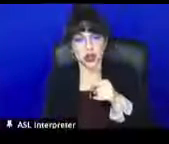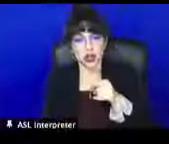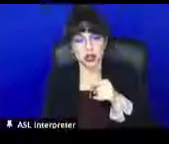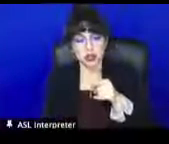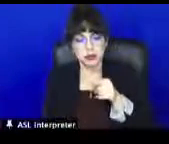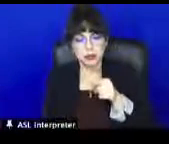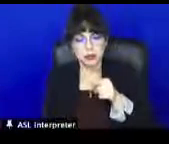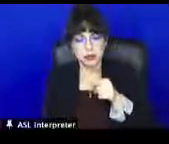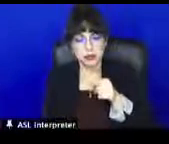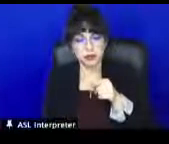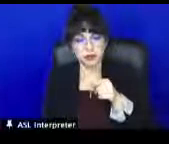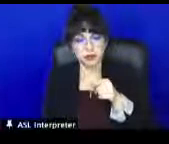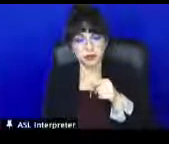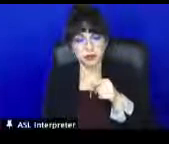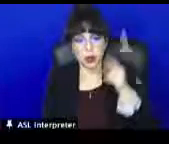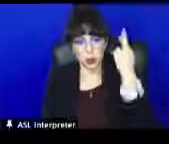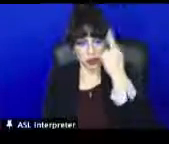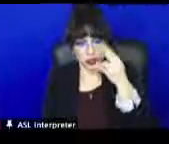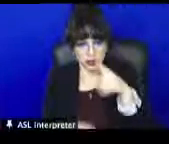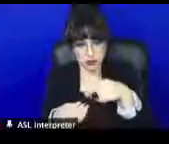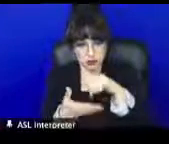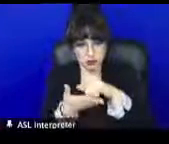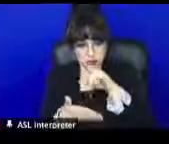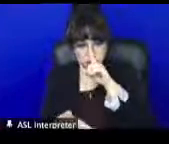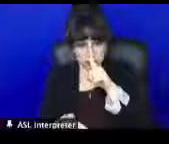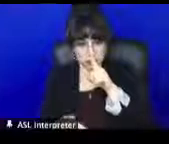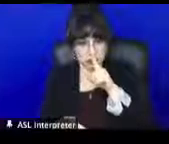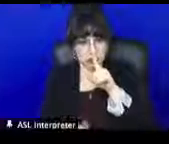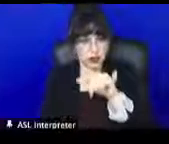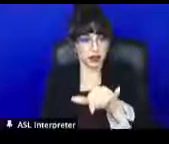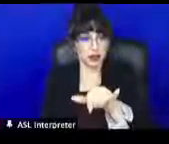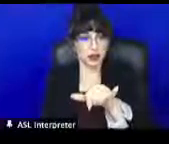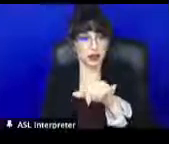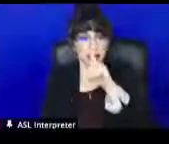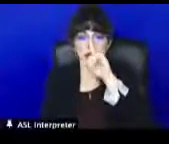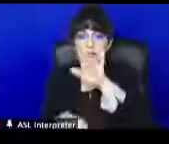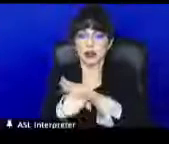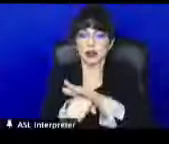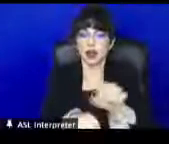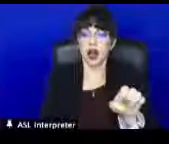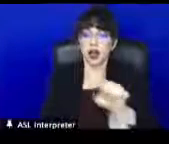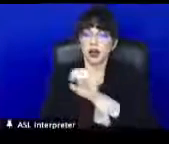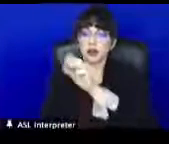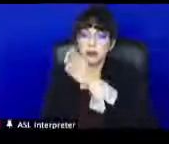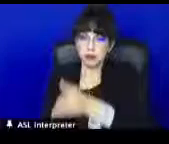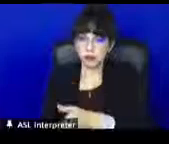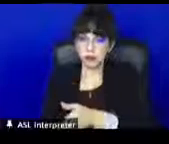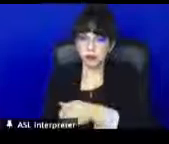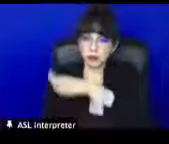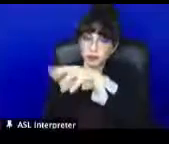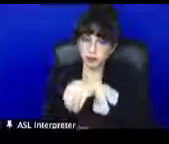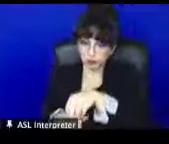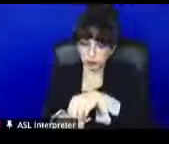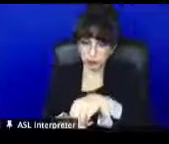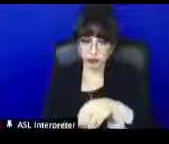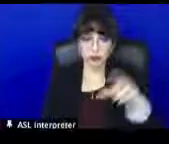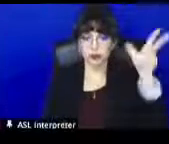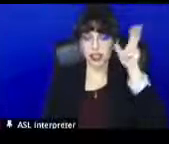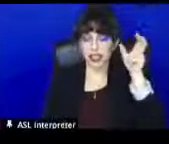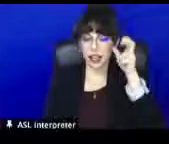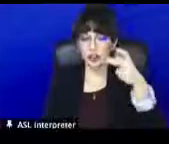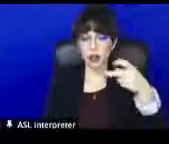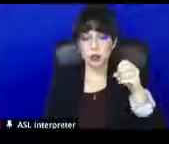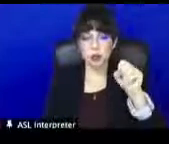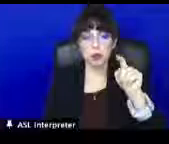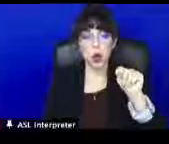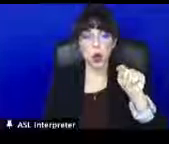is because that really makes sure that the eastern part includes Devil's Postpile and